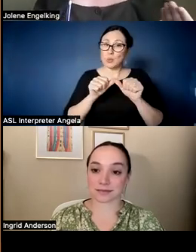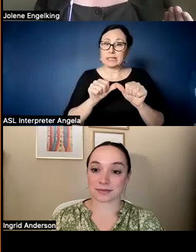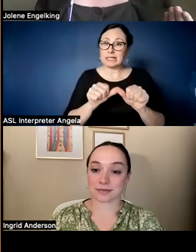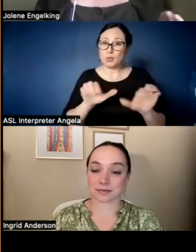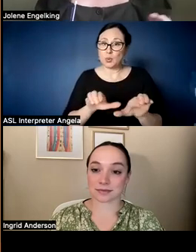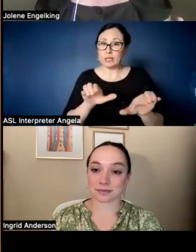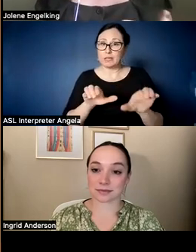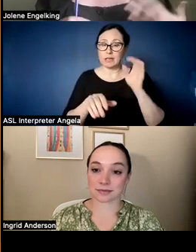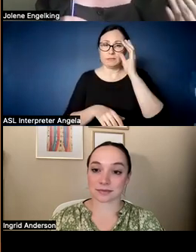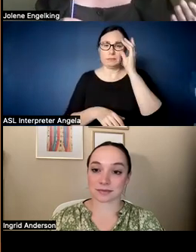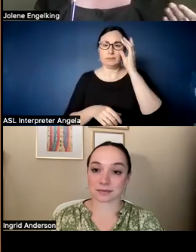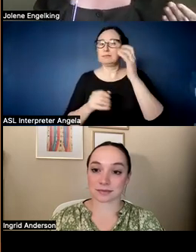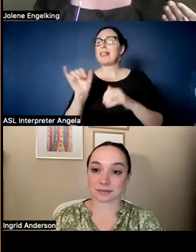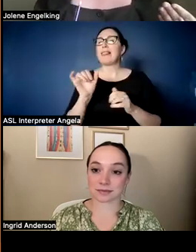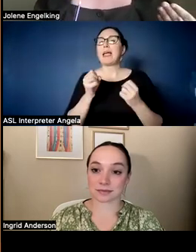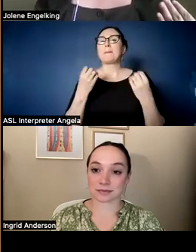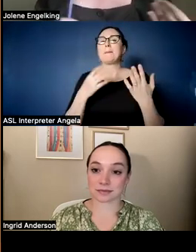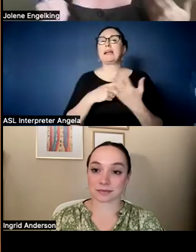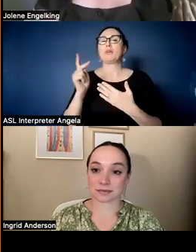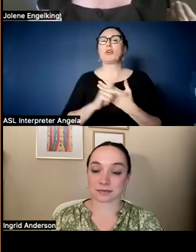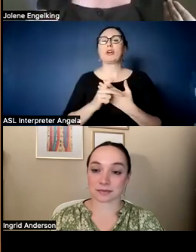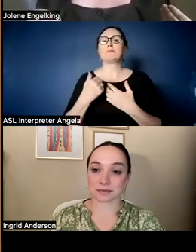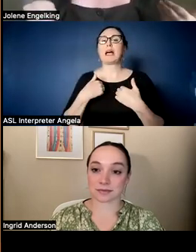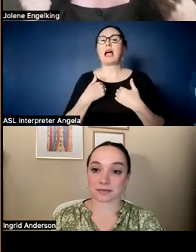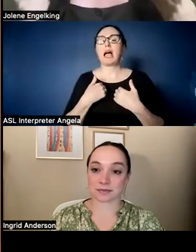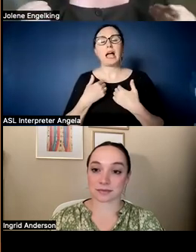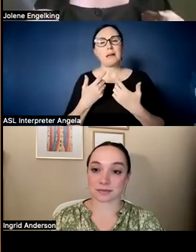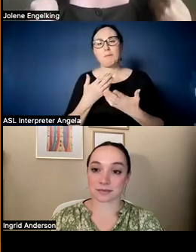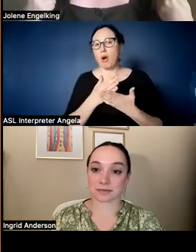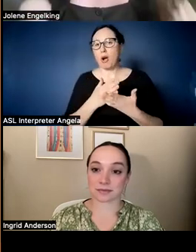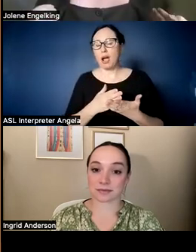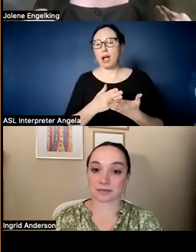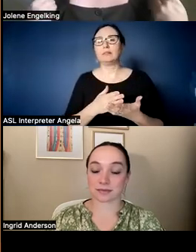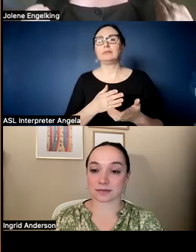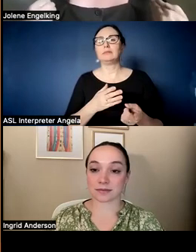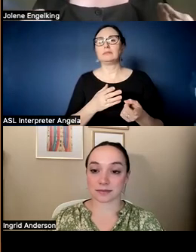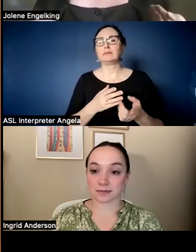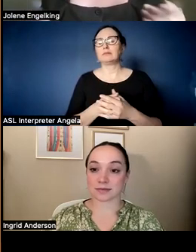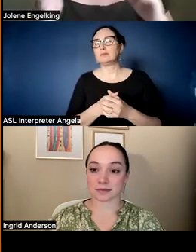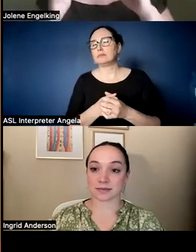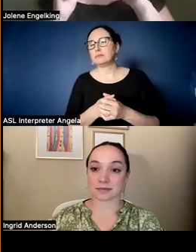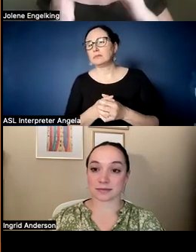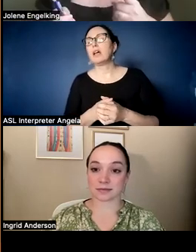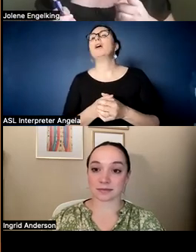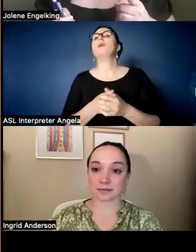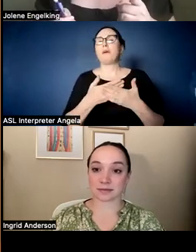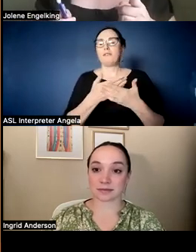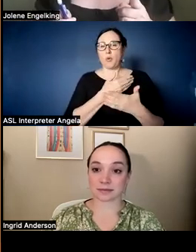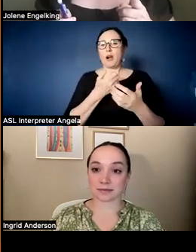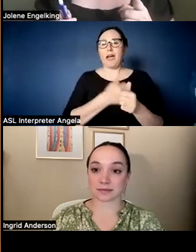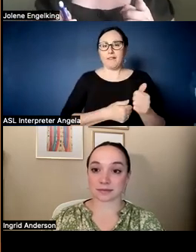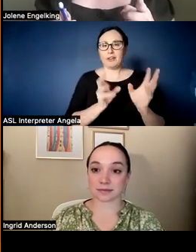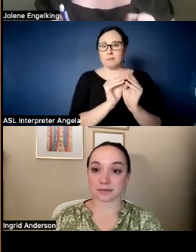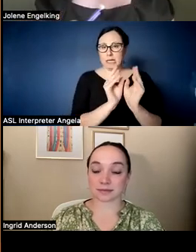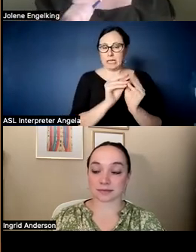you know, I'm on a regulatory board, and part of what we do all the time is every meeting, you know, we started out with reading our mission, which really helps you